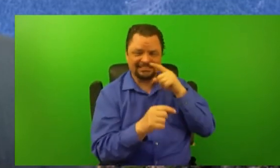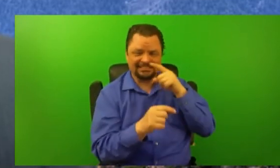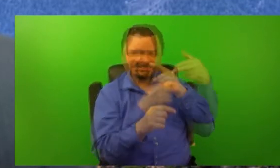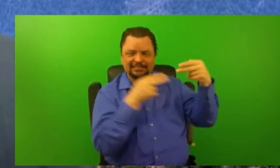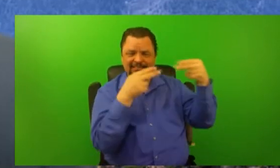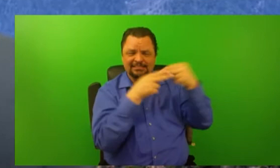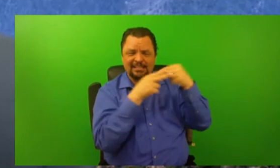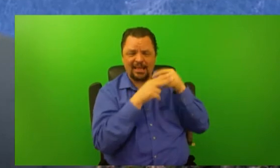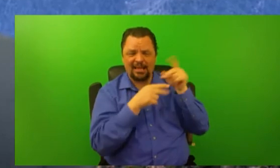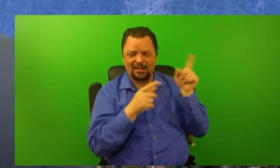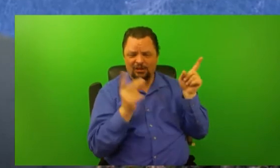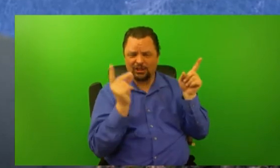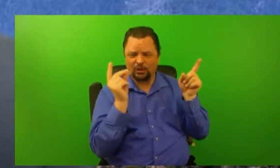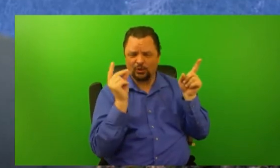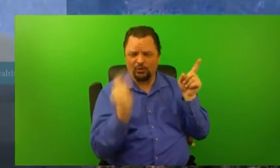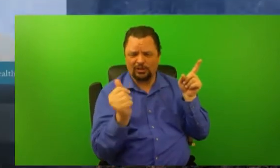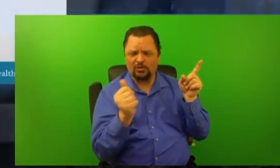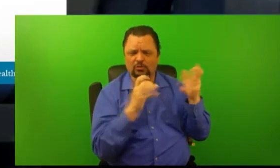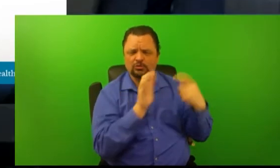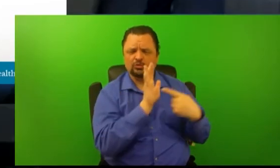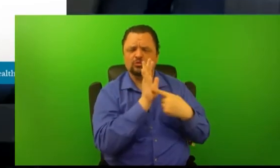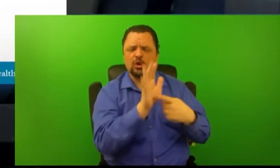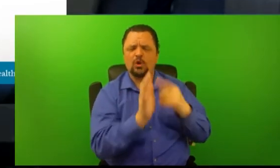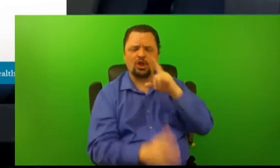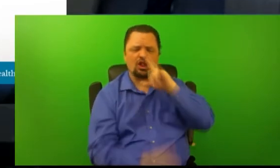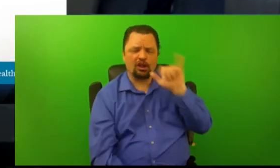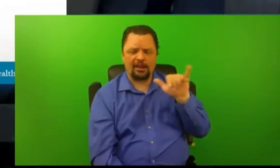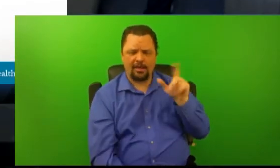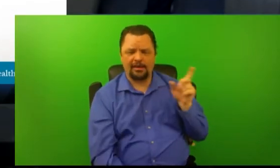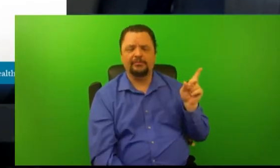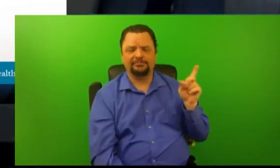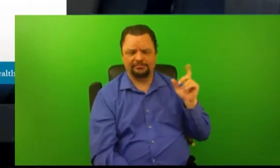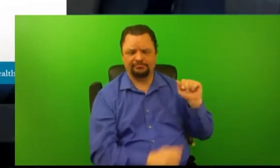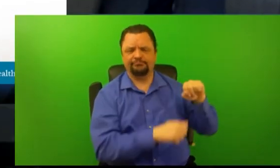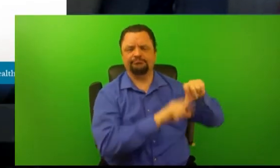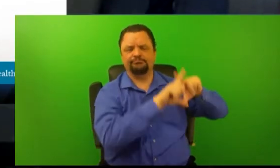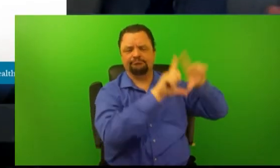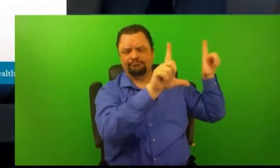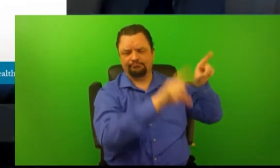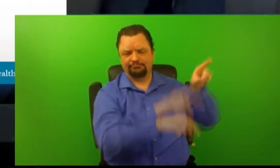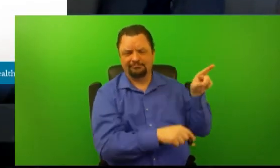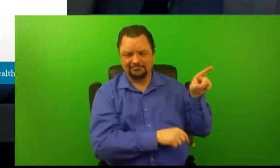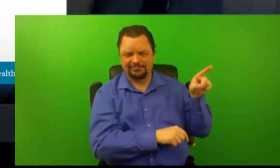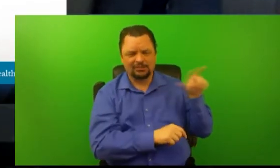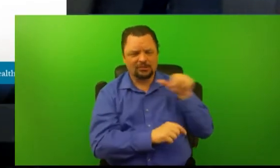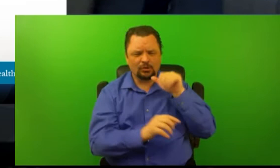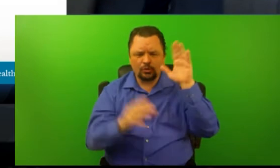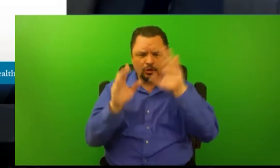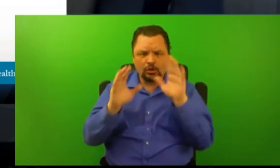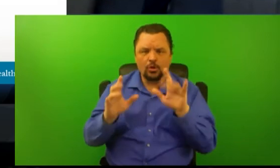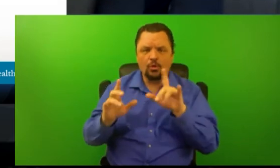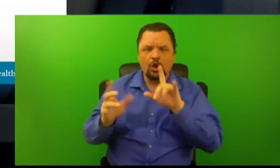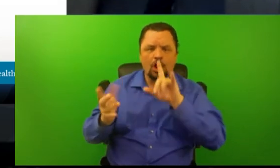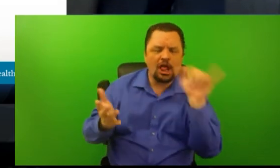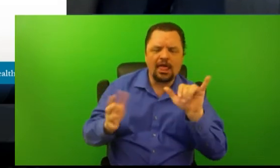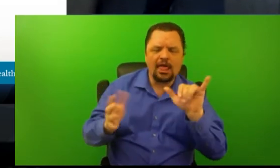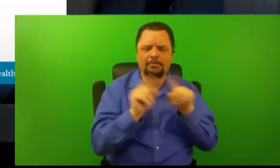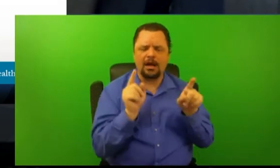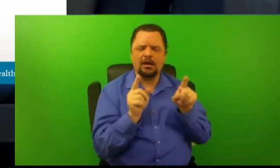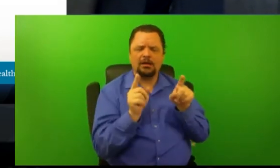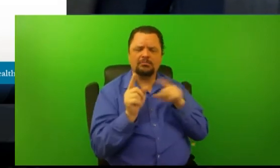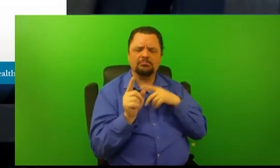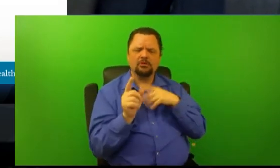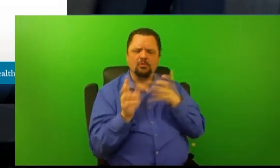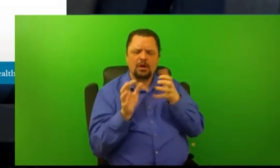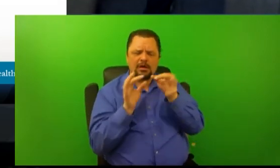look like. Don't worry about the spacing or the aesthetics. We'll make sure that everything is spaced out correctly, but basically you'll have the